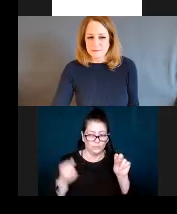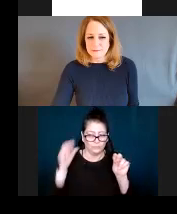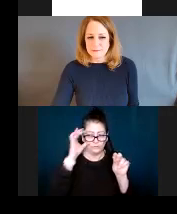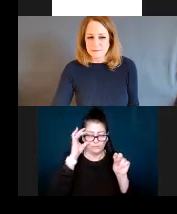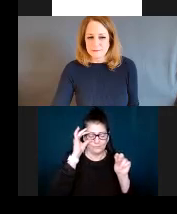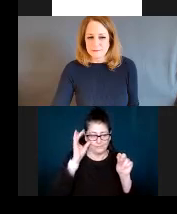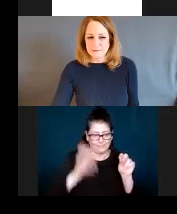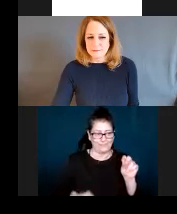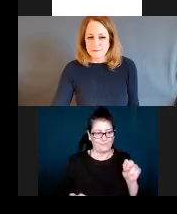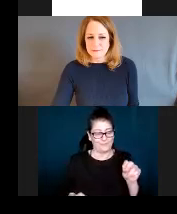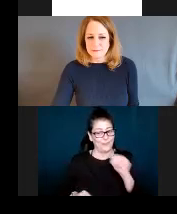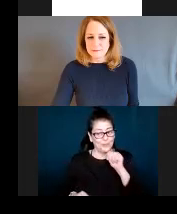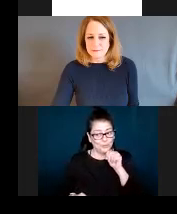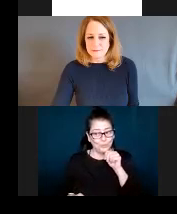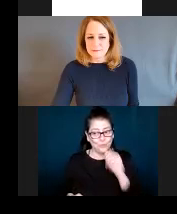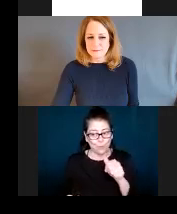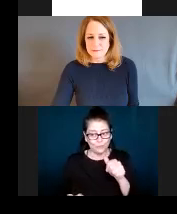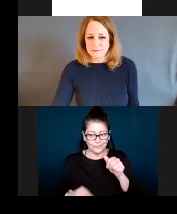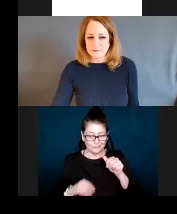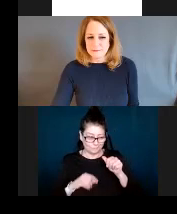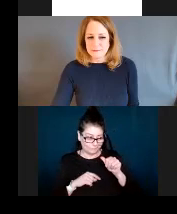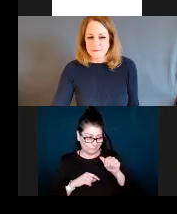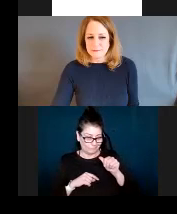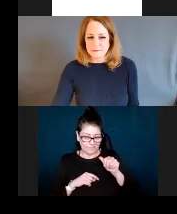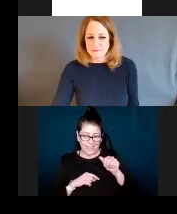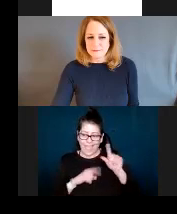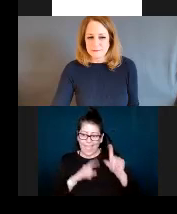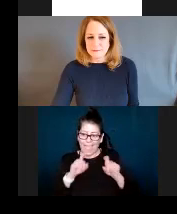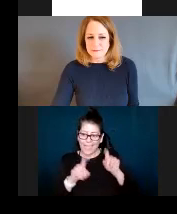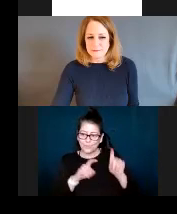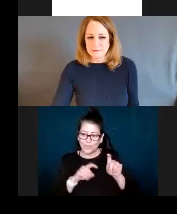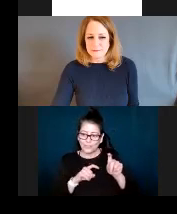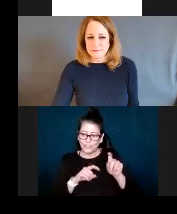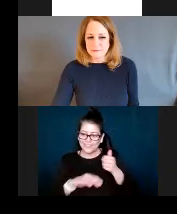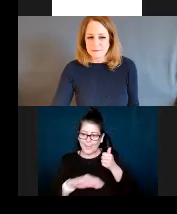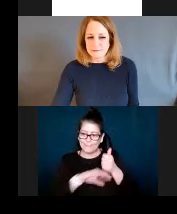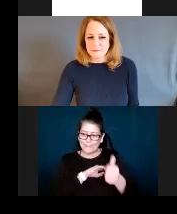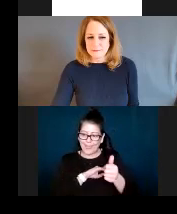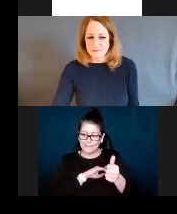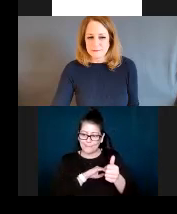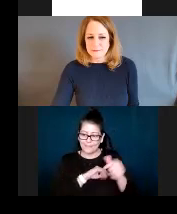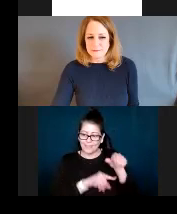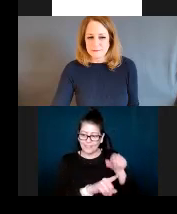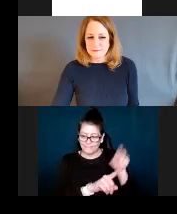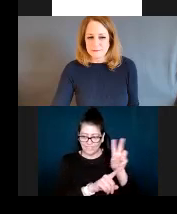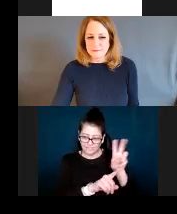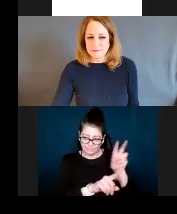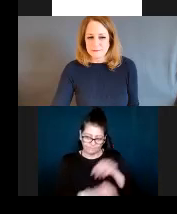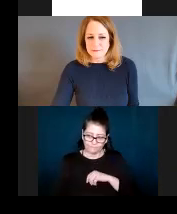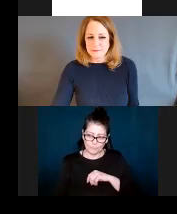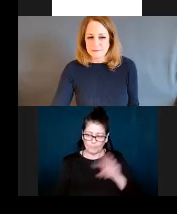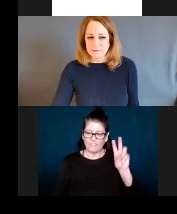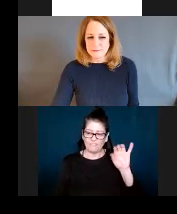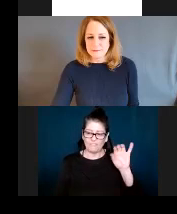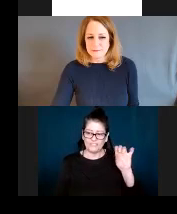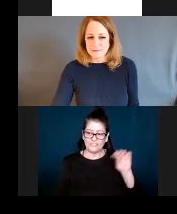So you don't want to ask victim blaming questions. These questions are usually like